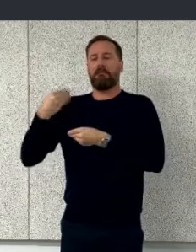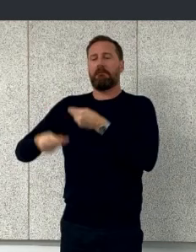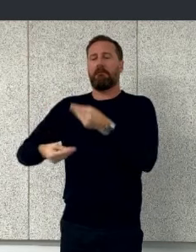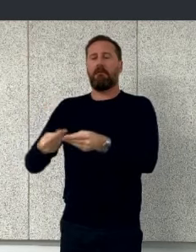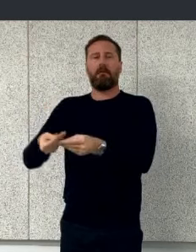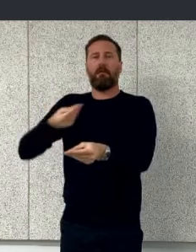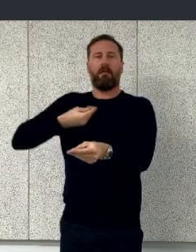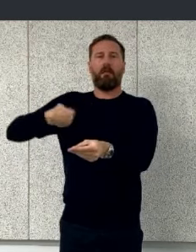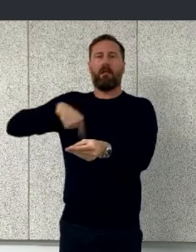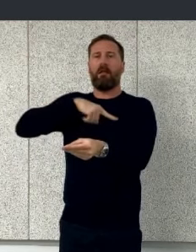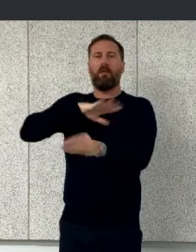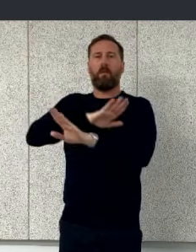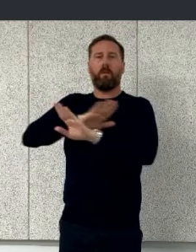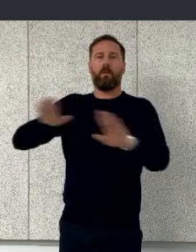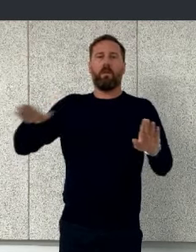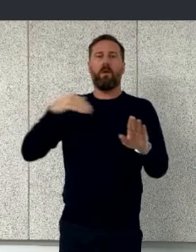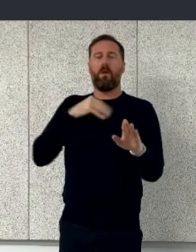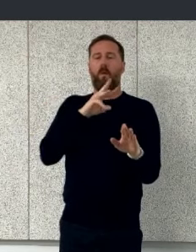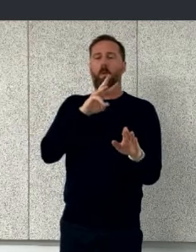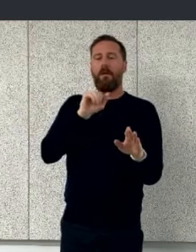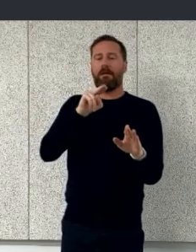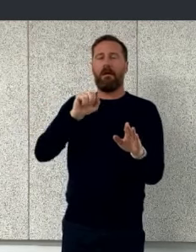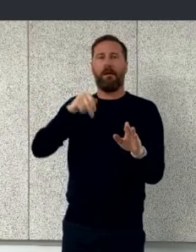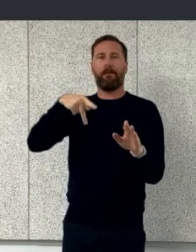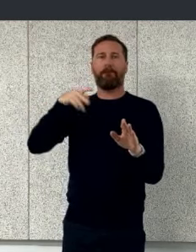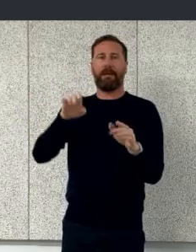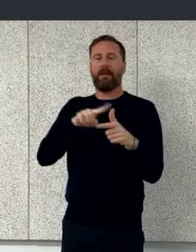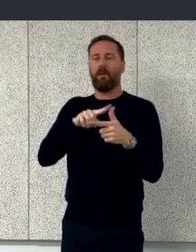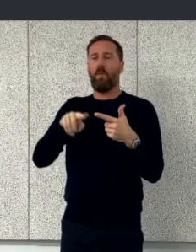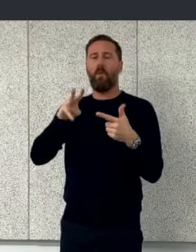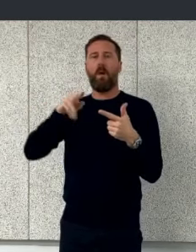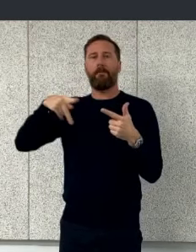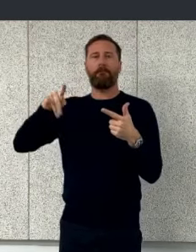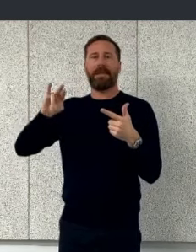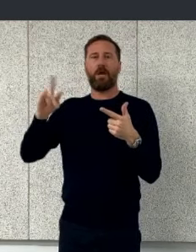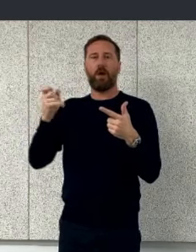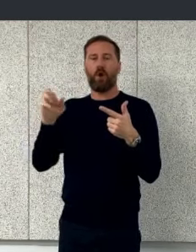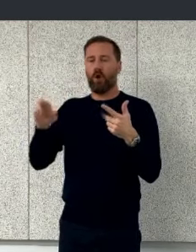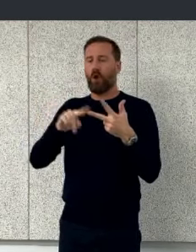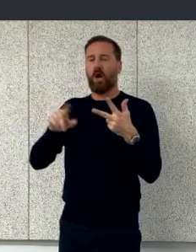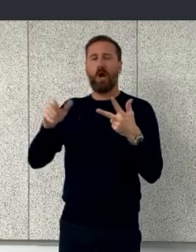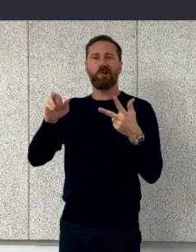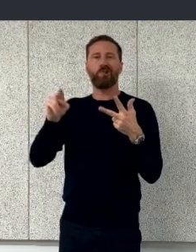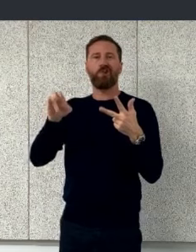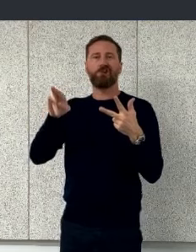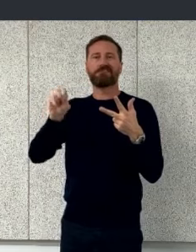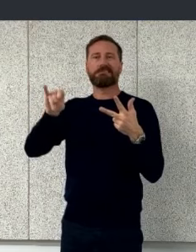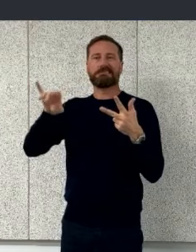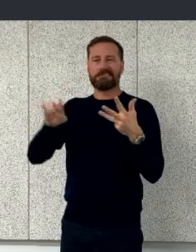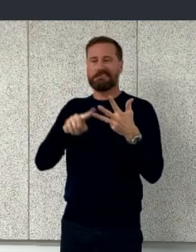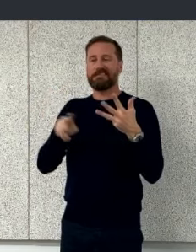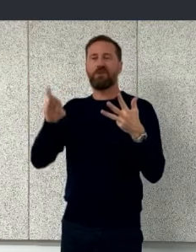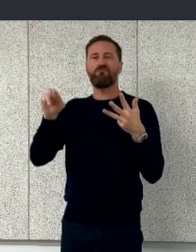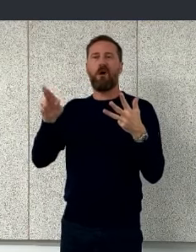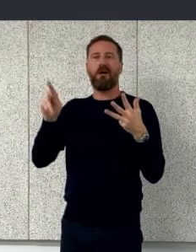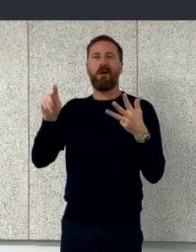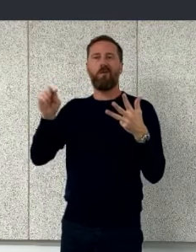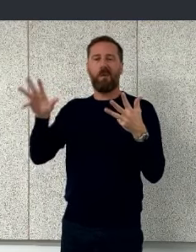the Lenape, Wappinger, Canarsie, Rockaway, and Matinecock